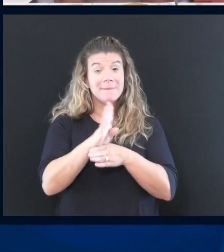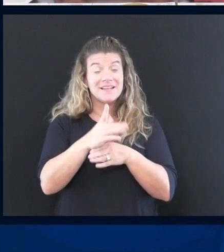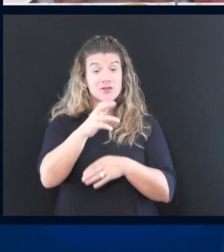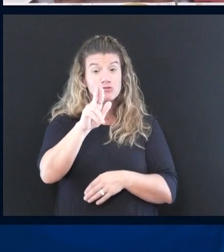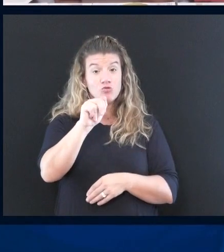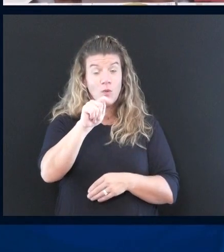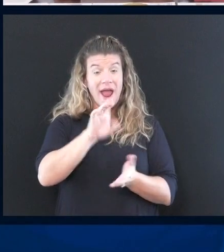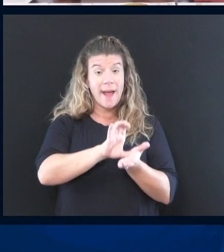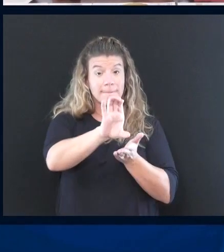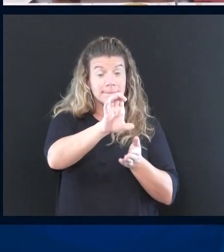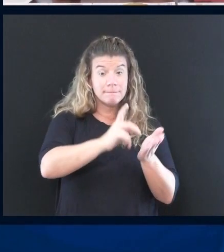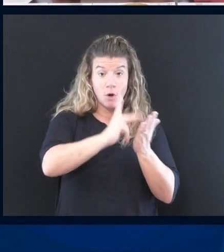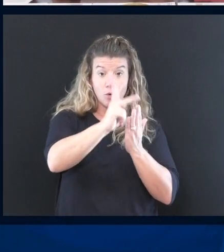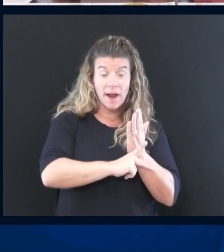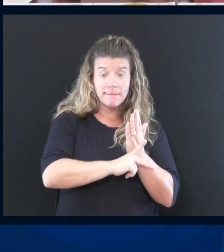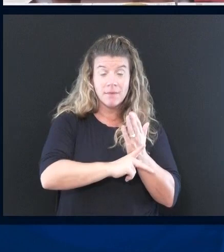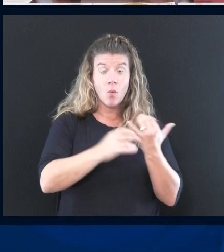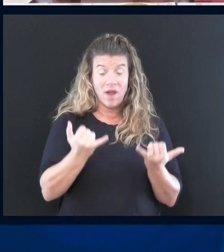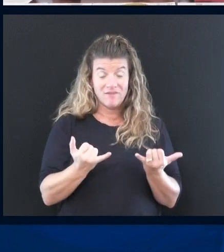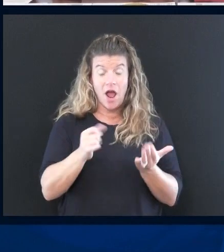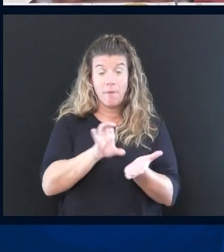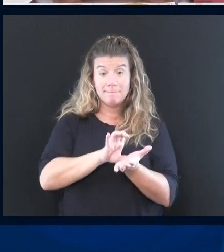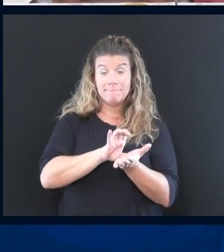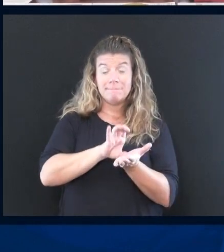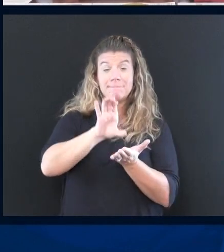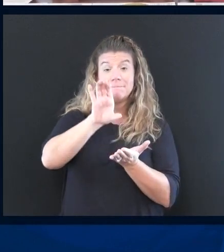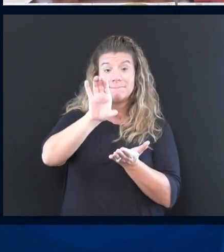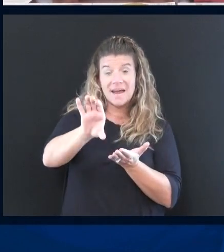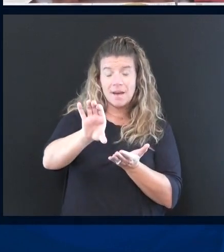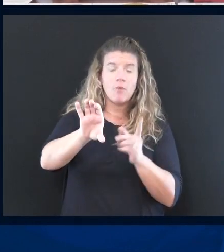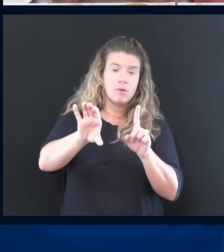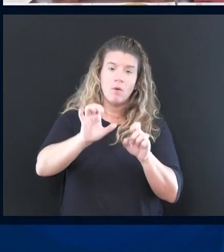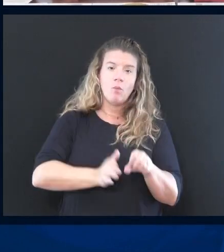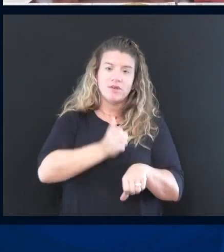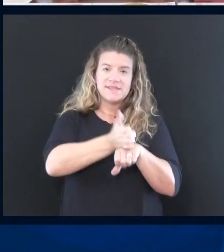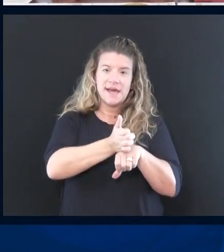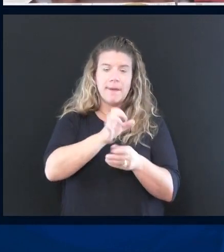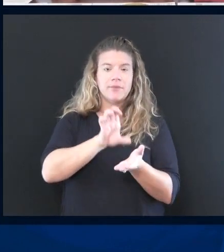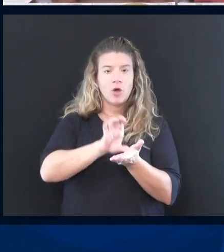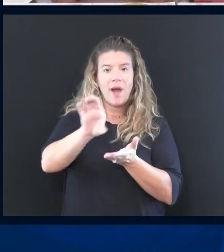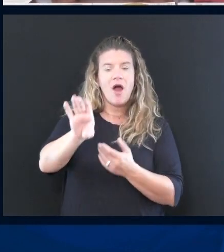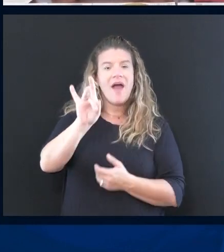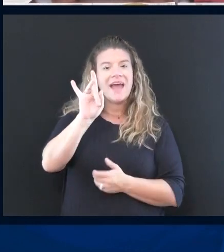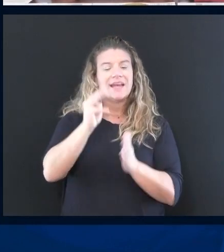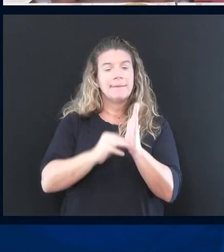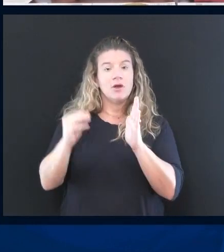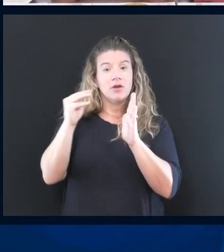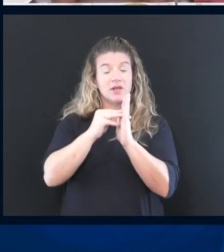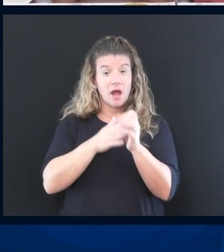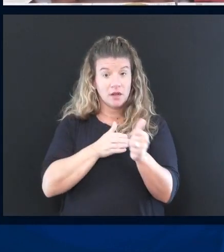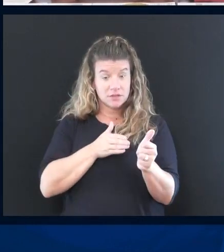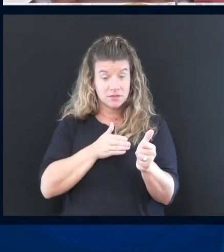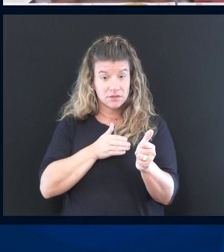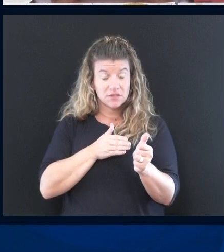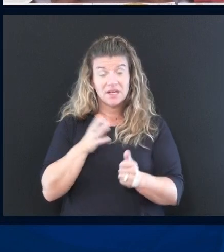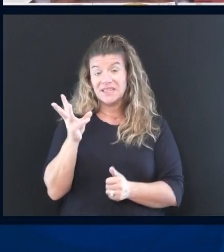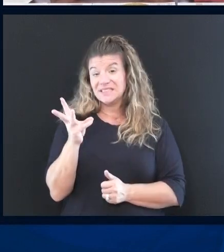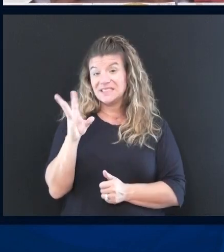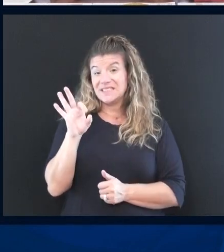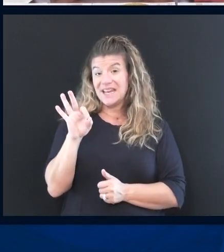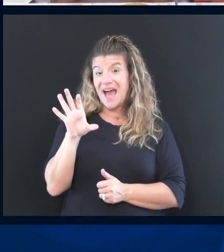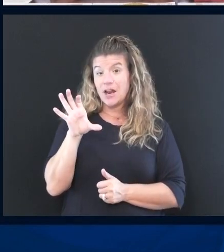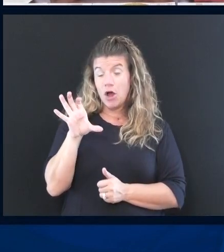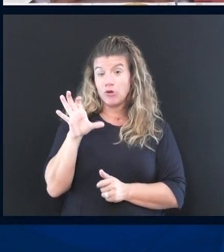now, got out or got set up to go out $18 million. There's